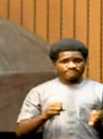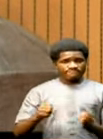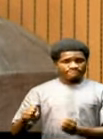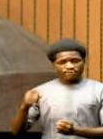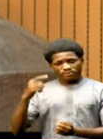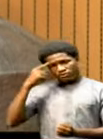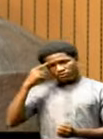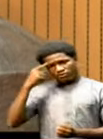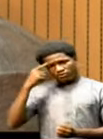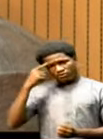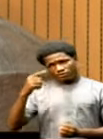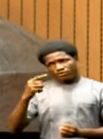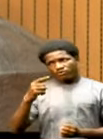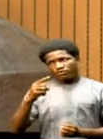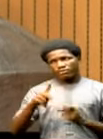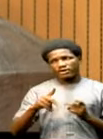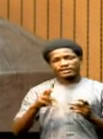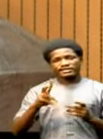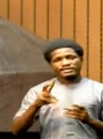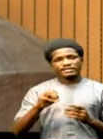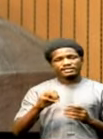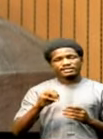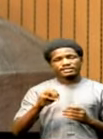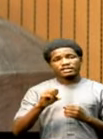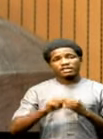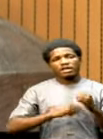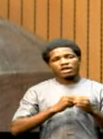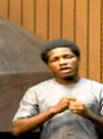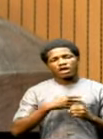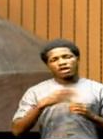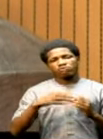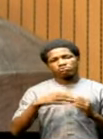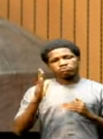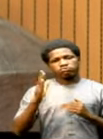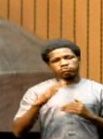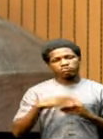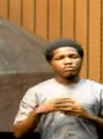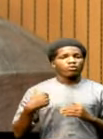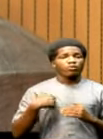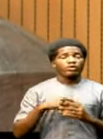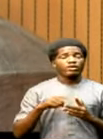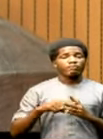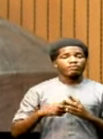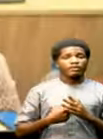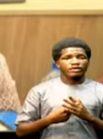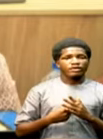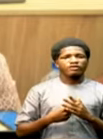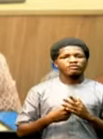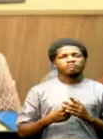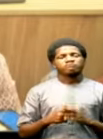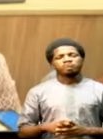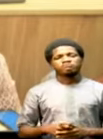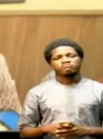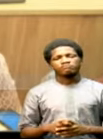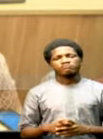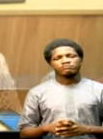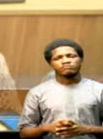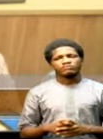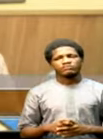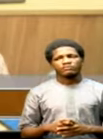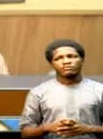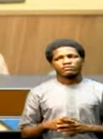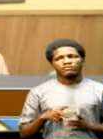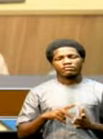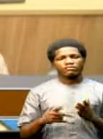for persons 60 years and over. And as a matter of fact, we begin before you get to 60. The program consists of